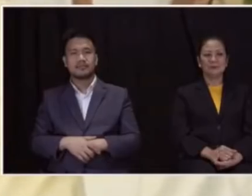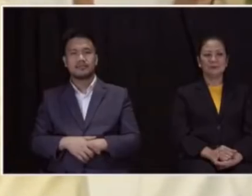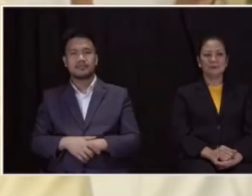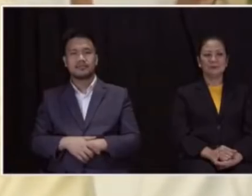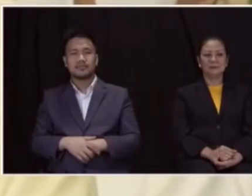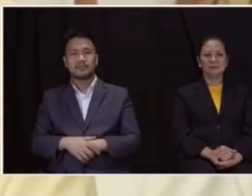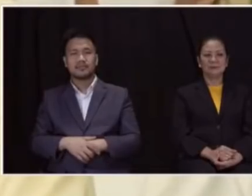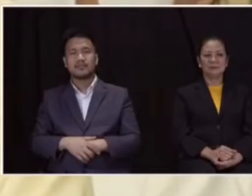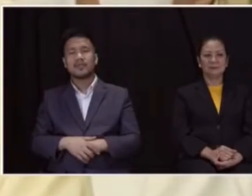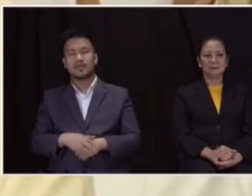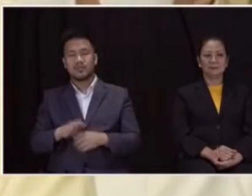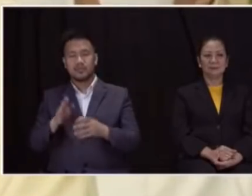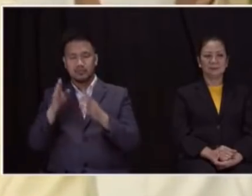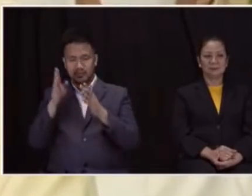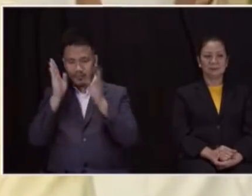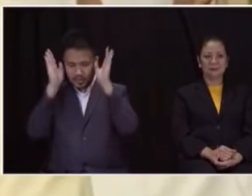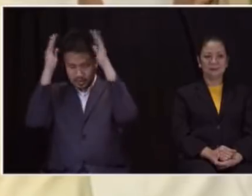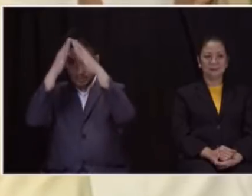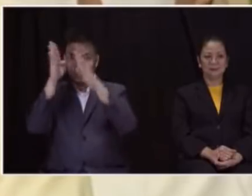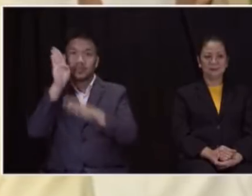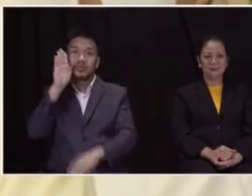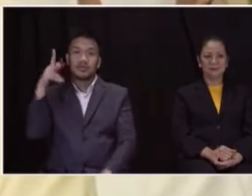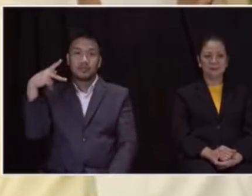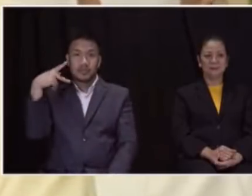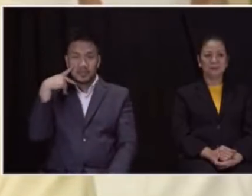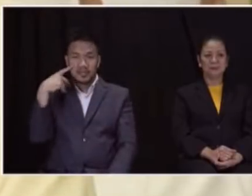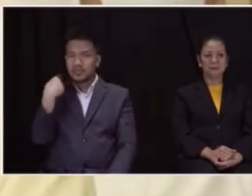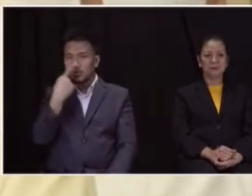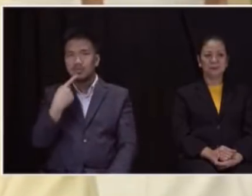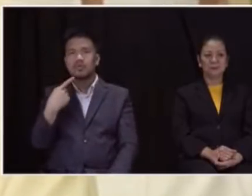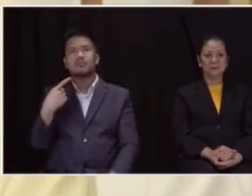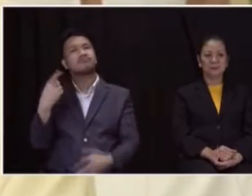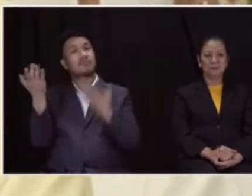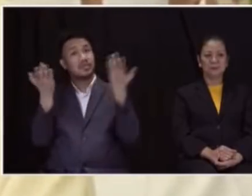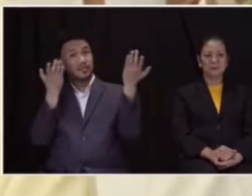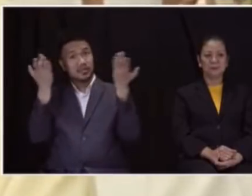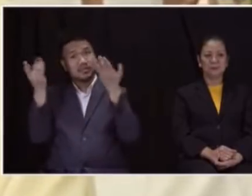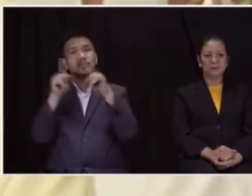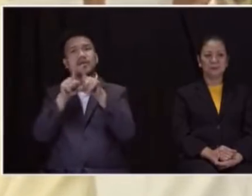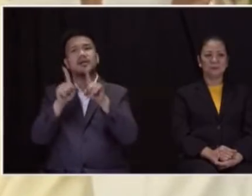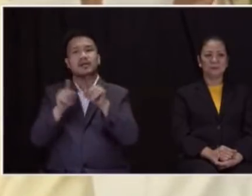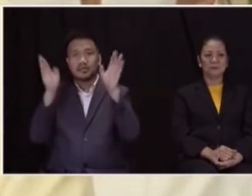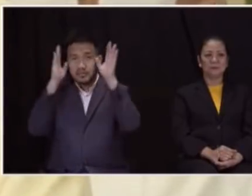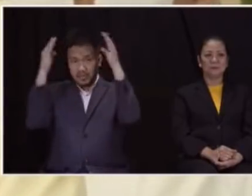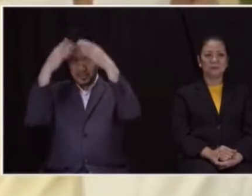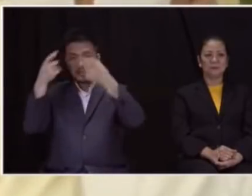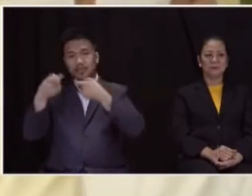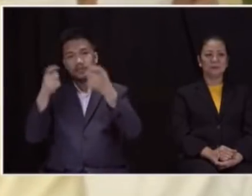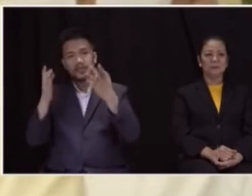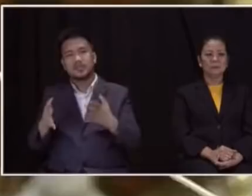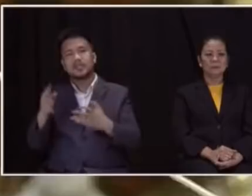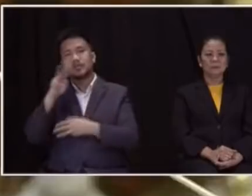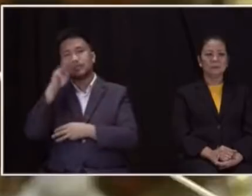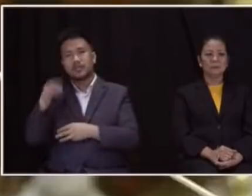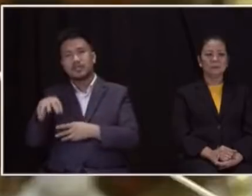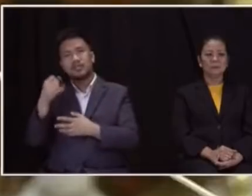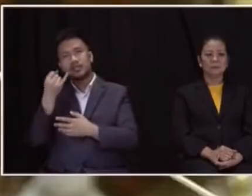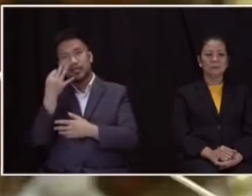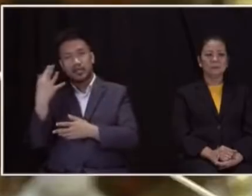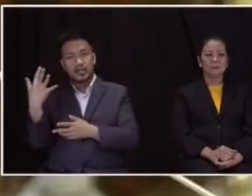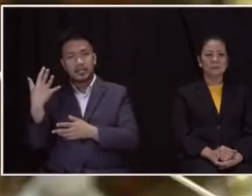His Excellency Bishop Broderick Padillo, who has served as Apostolic Administrator of Manila over these